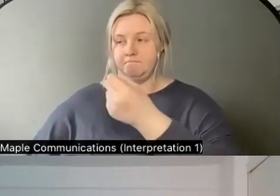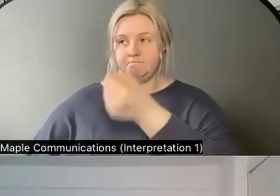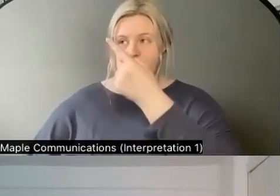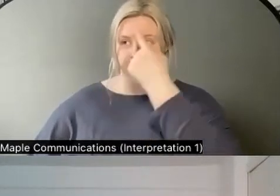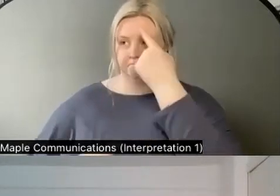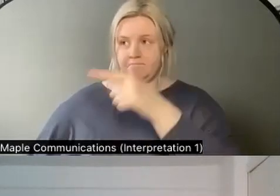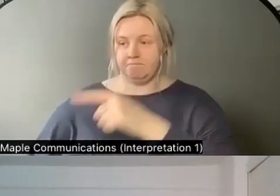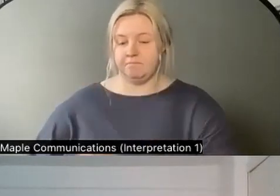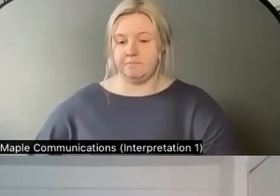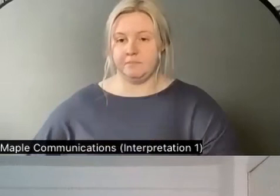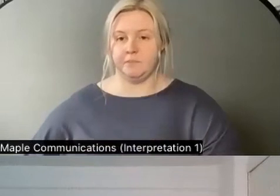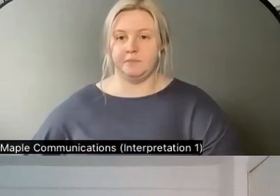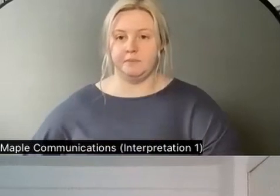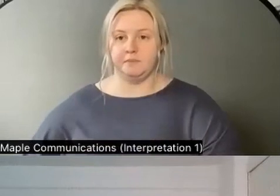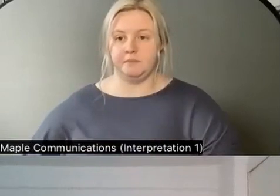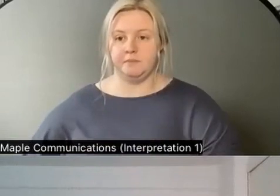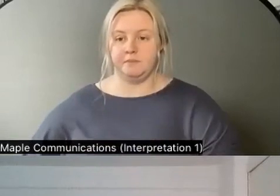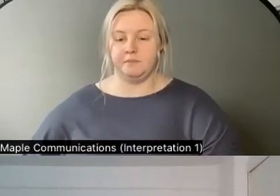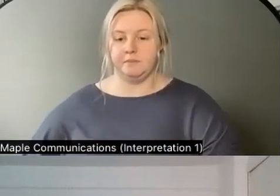The lack of choice